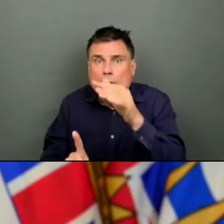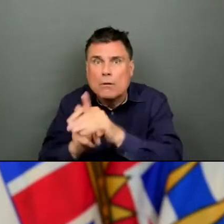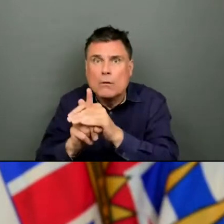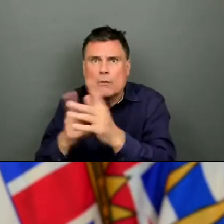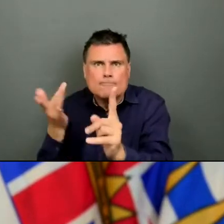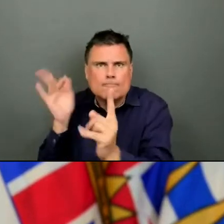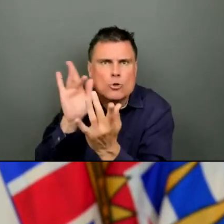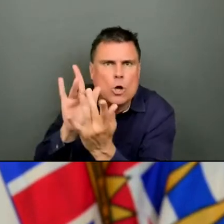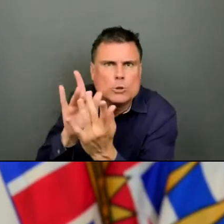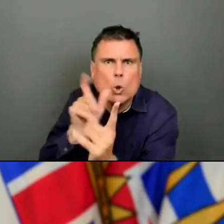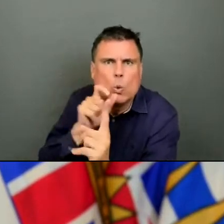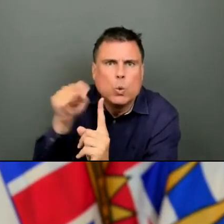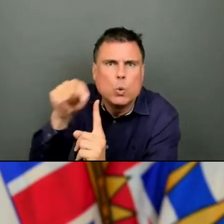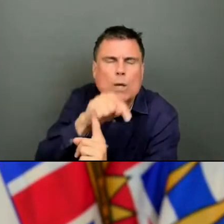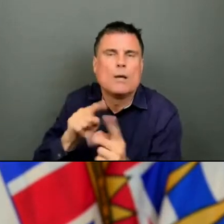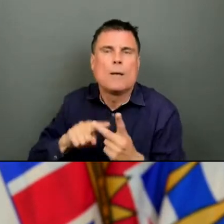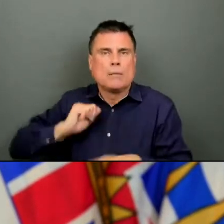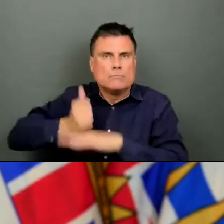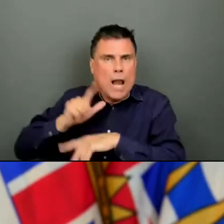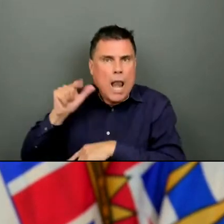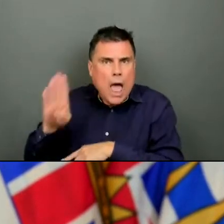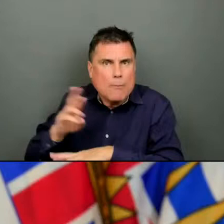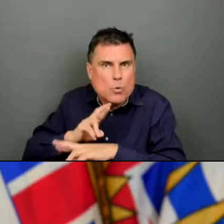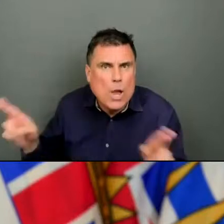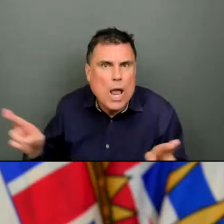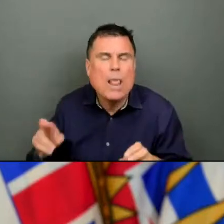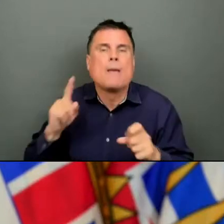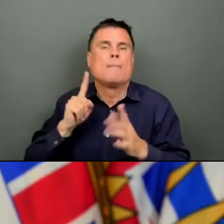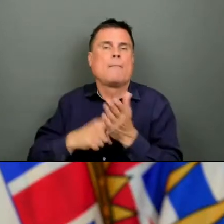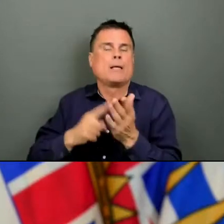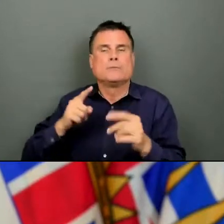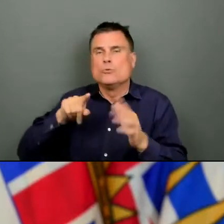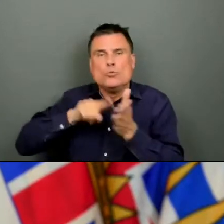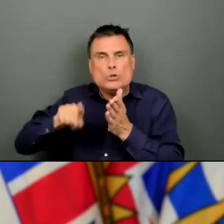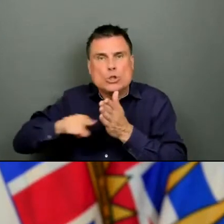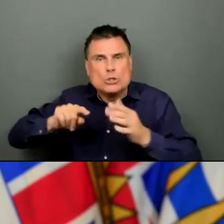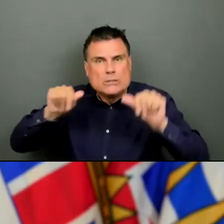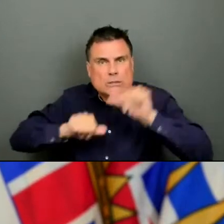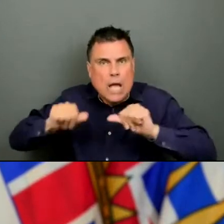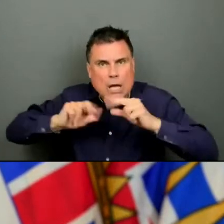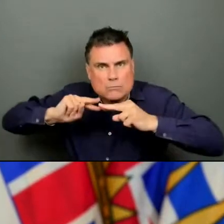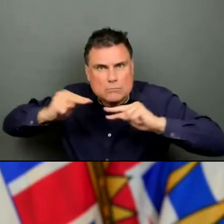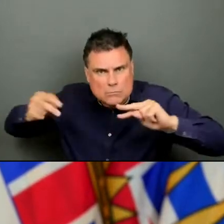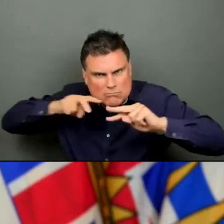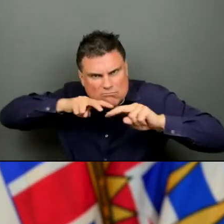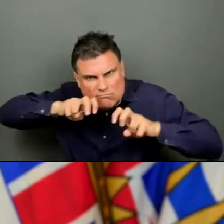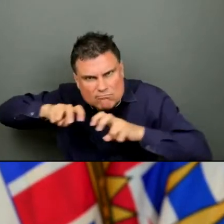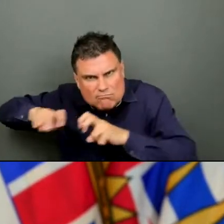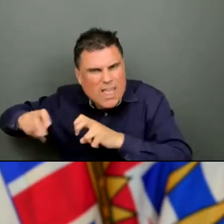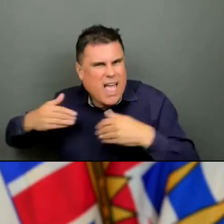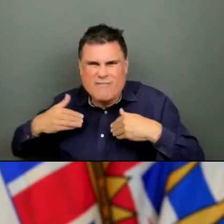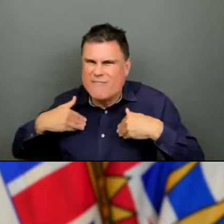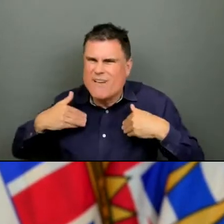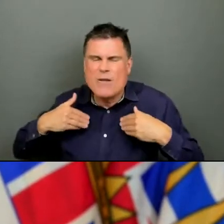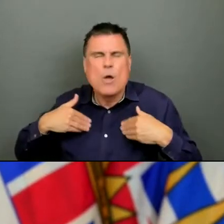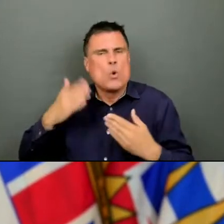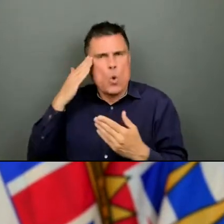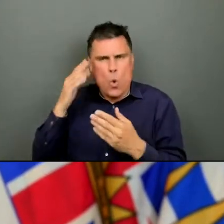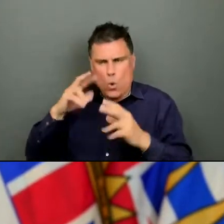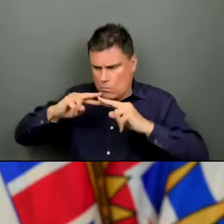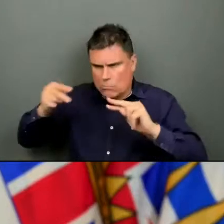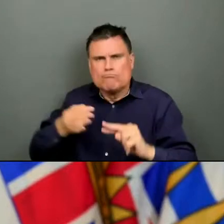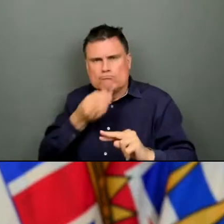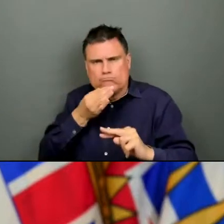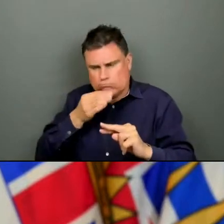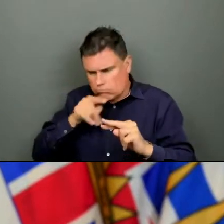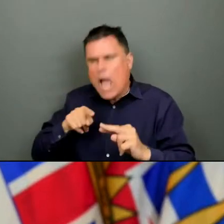do whole genome sequencing on every single case, so we know exactly which strains of the virus are infecting people in BC as we go